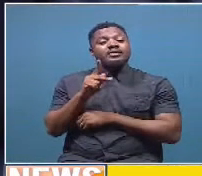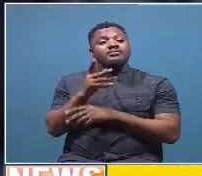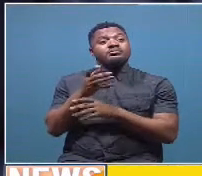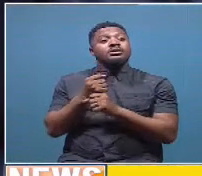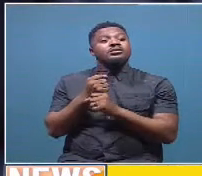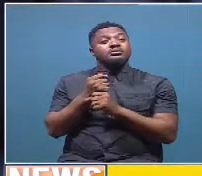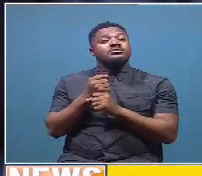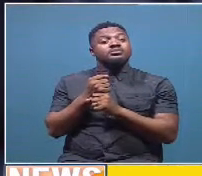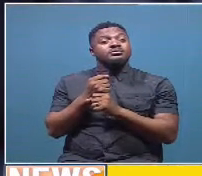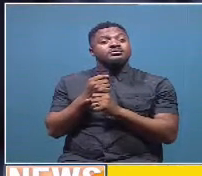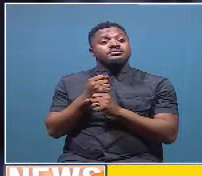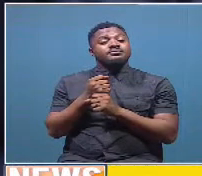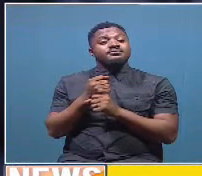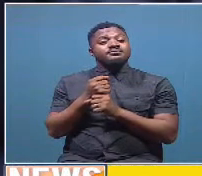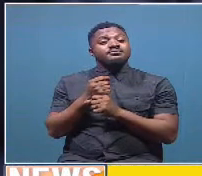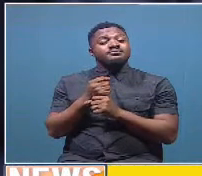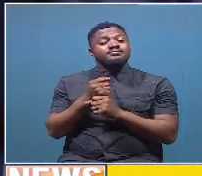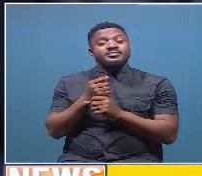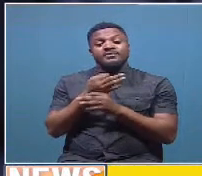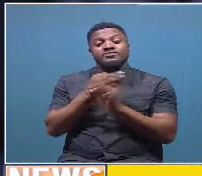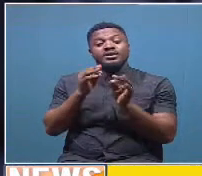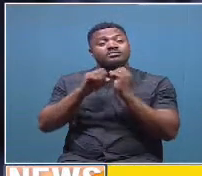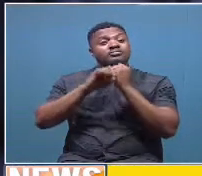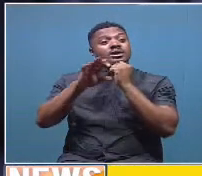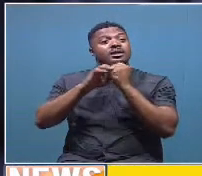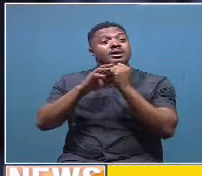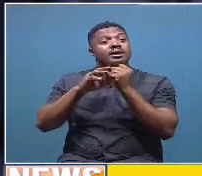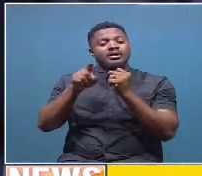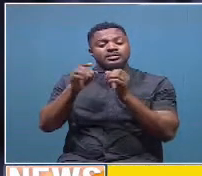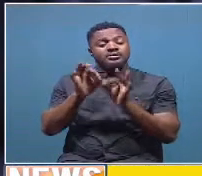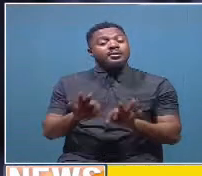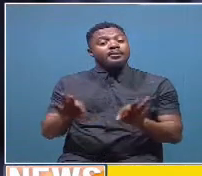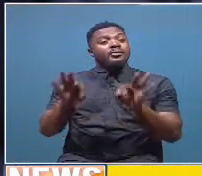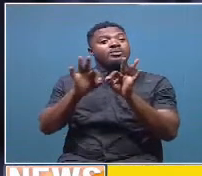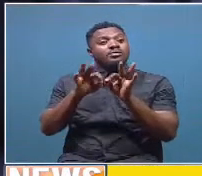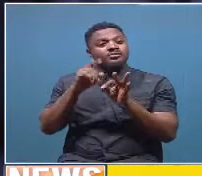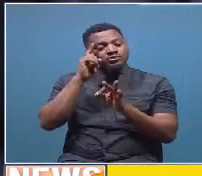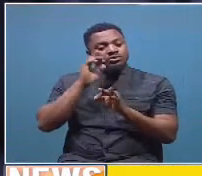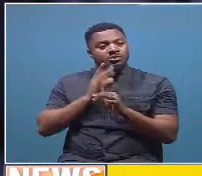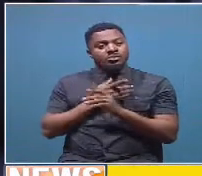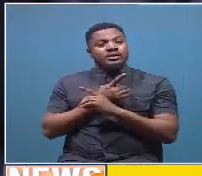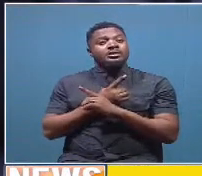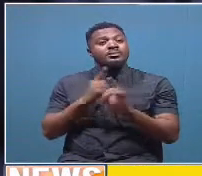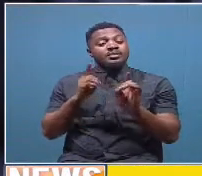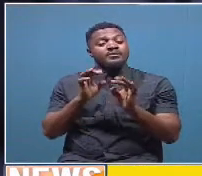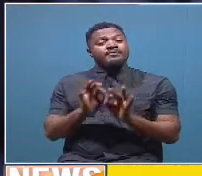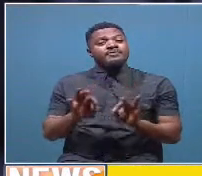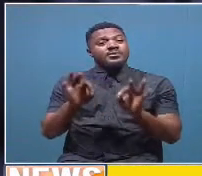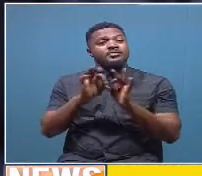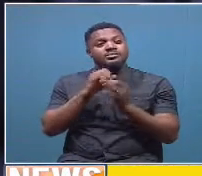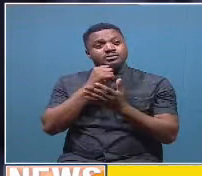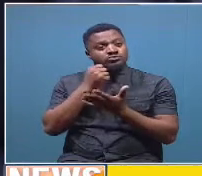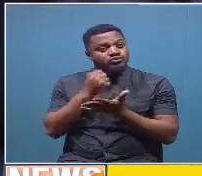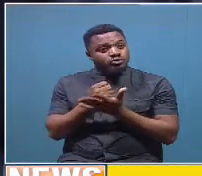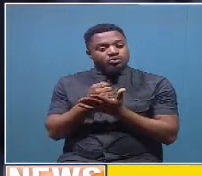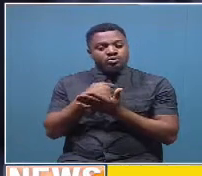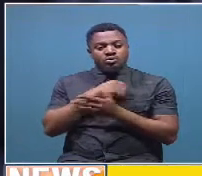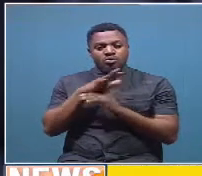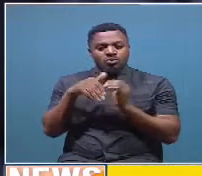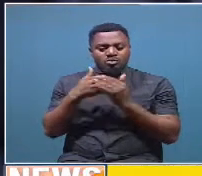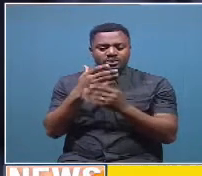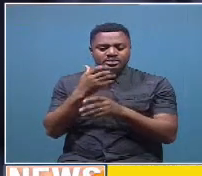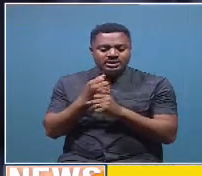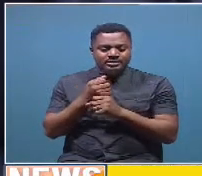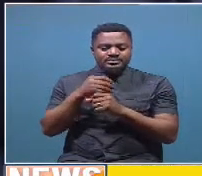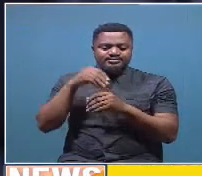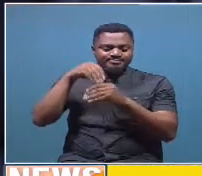accessing free-to-air broadcasting. Free-to-air broadcasting is crucial for our democracy. It's crucial to ensure that we all get the